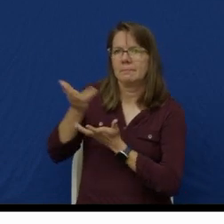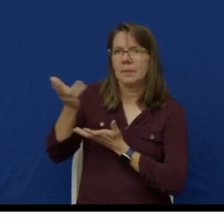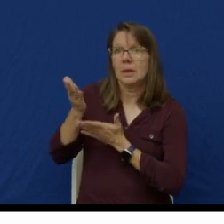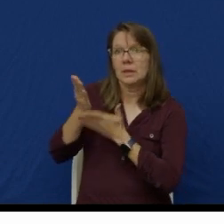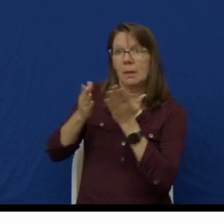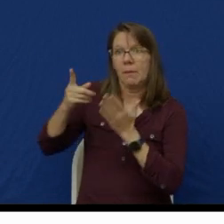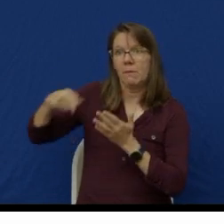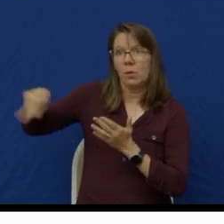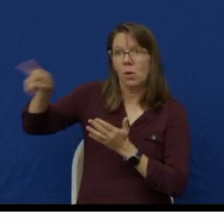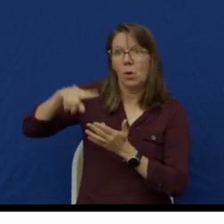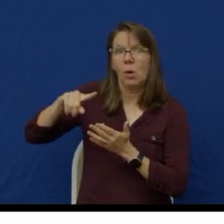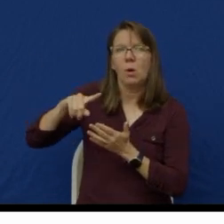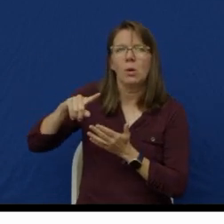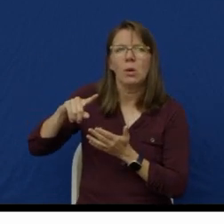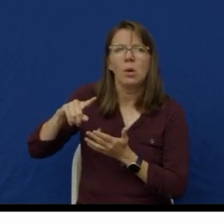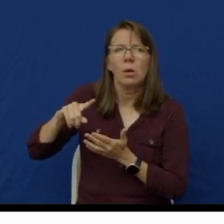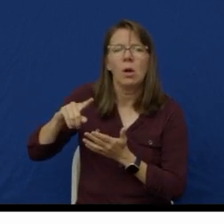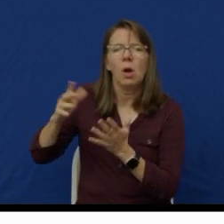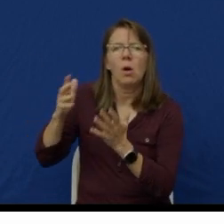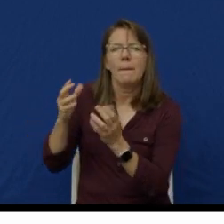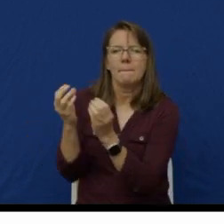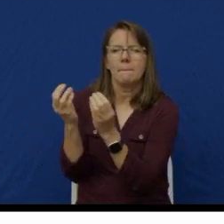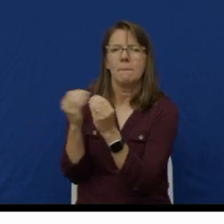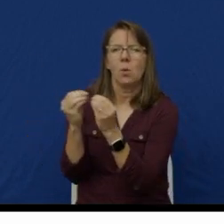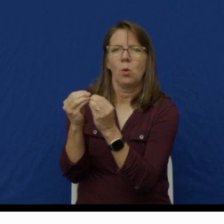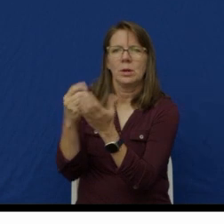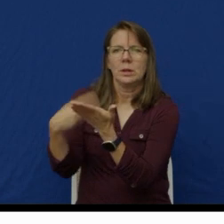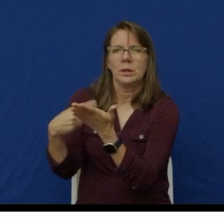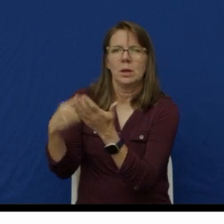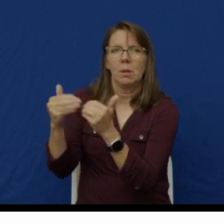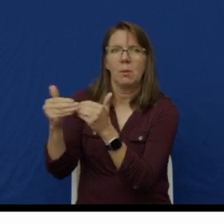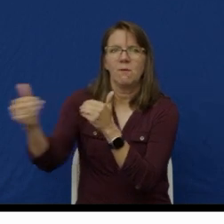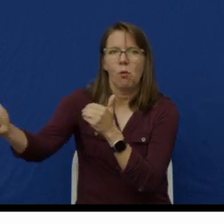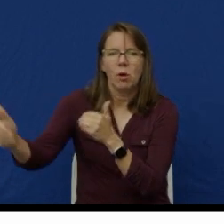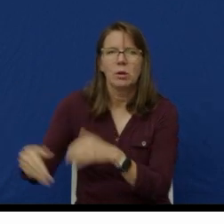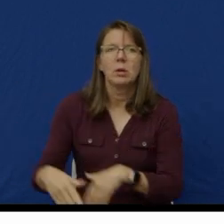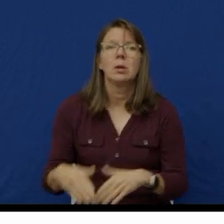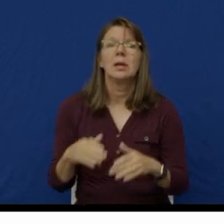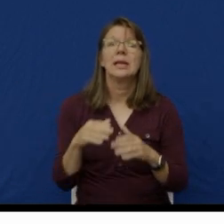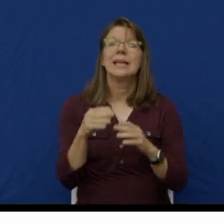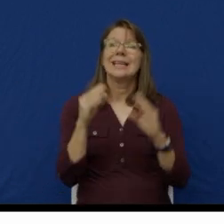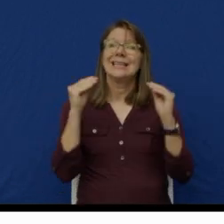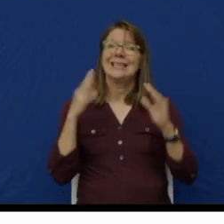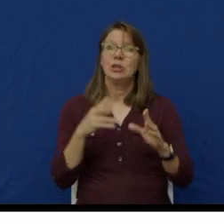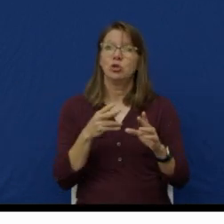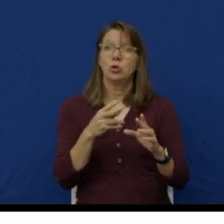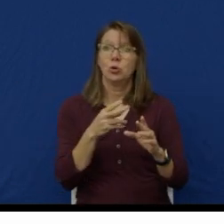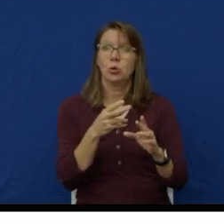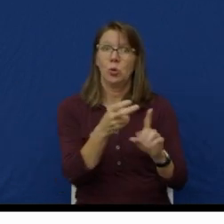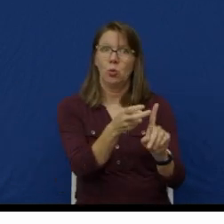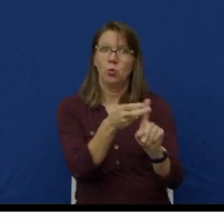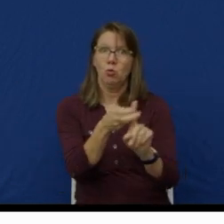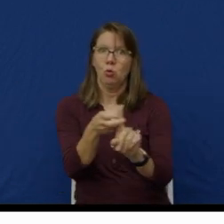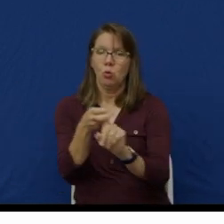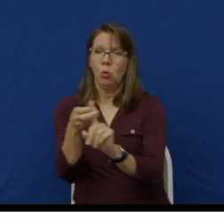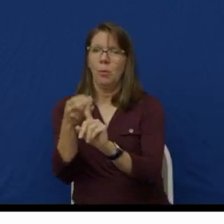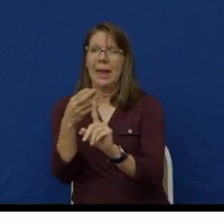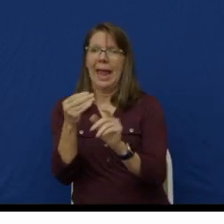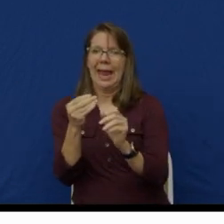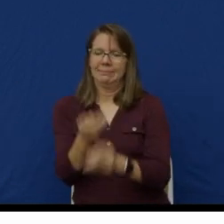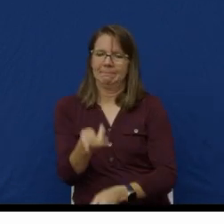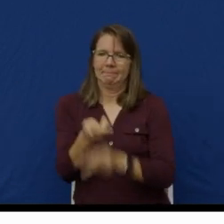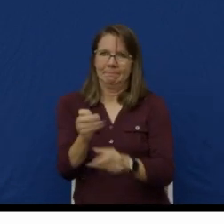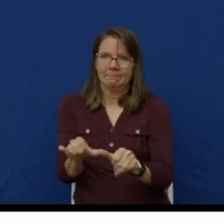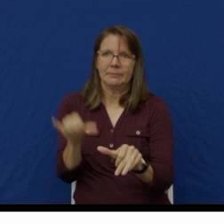about others as we go forward. Teacher recruitment and retention was a big topic of conversation last session and has been really